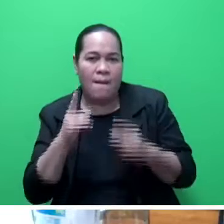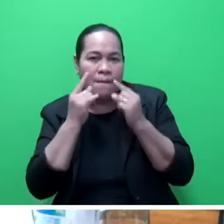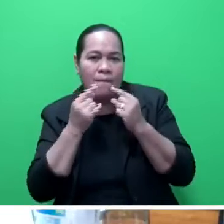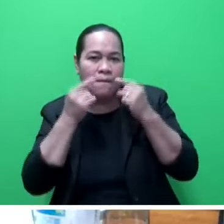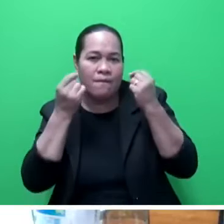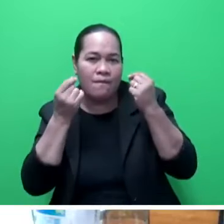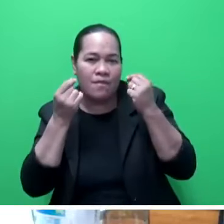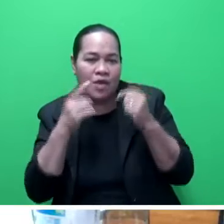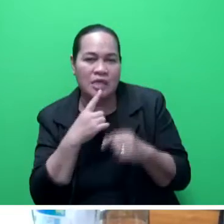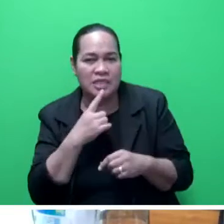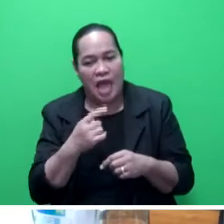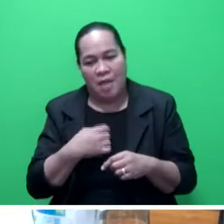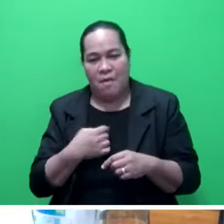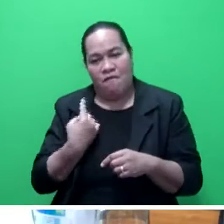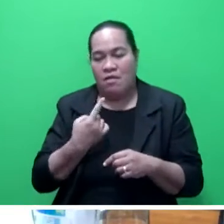been saying.